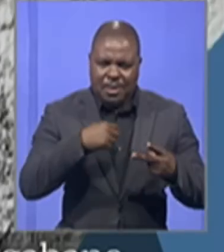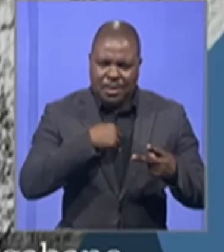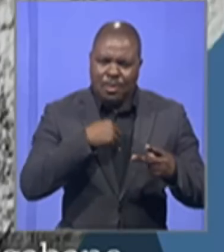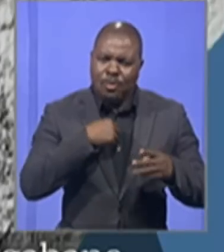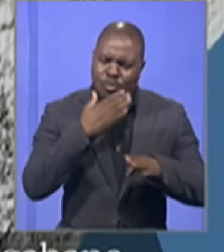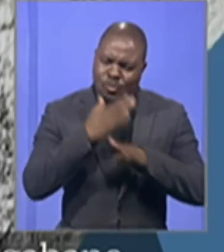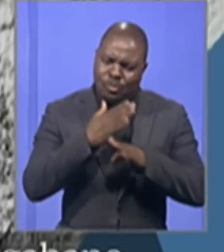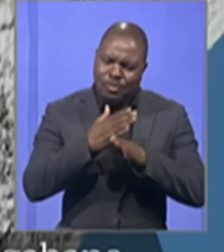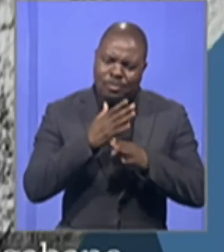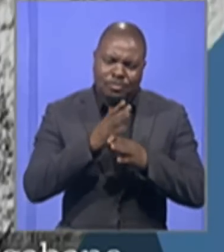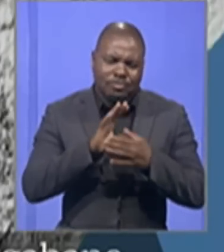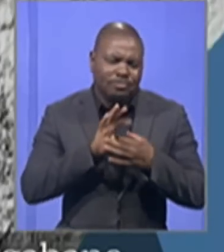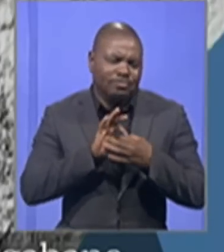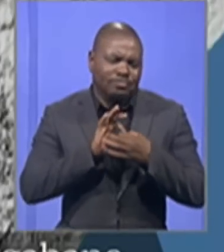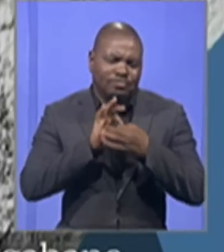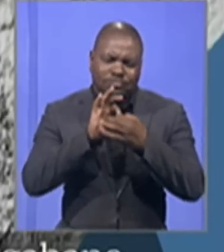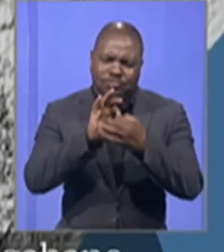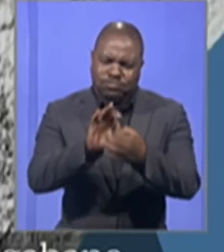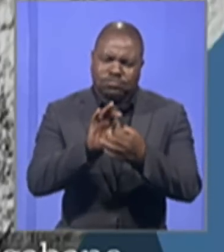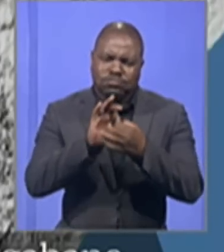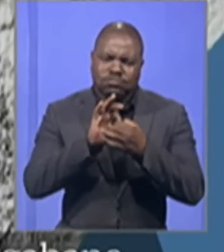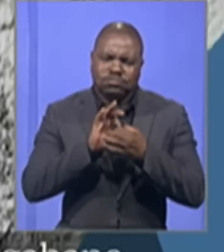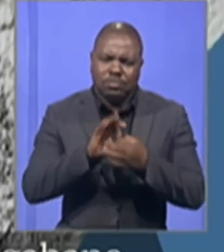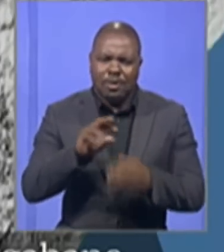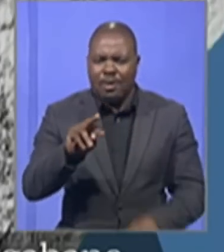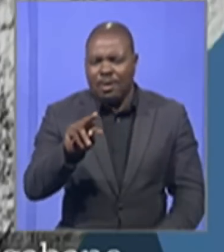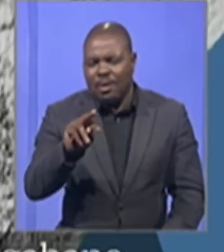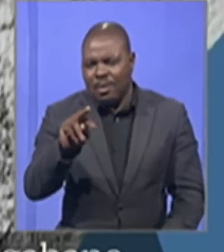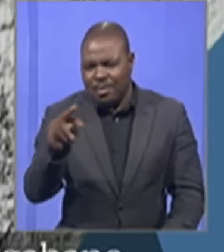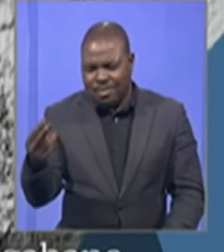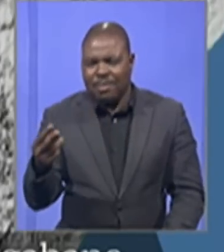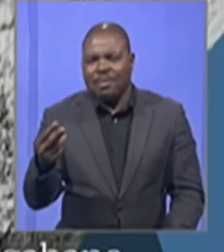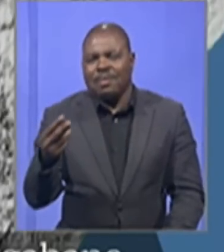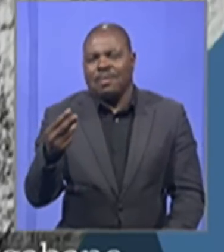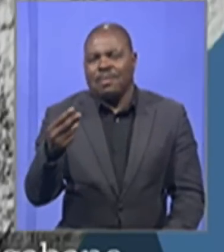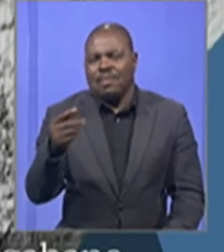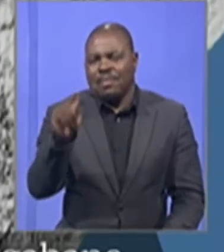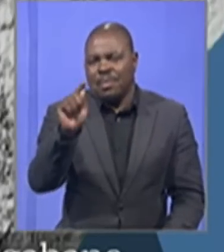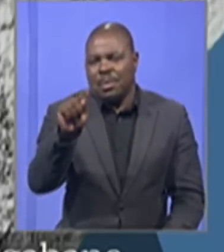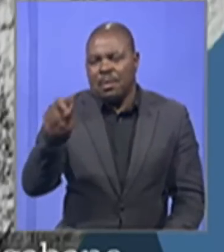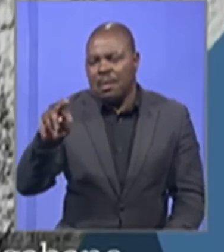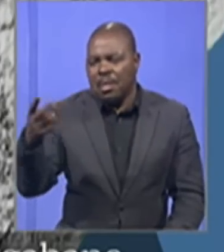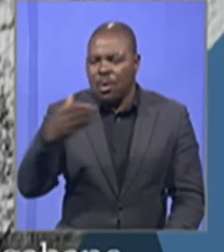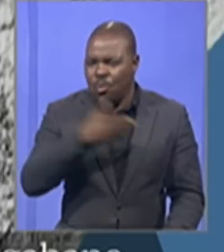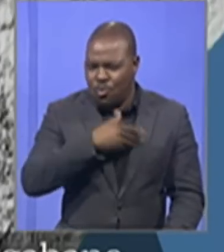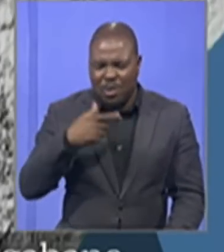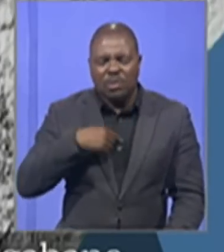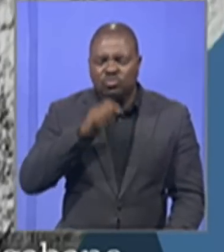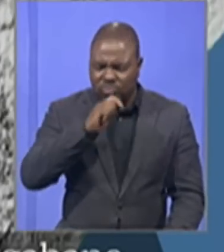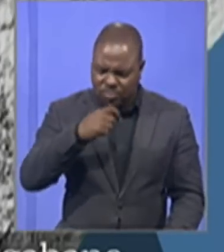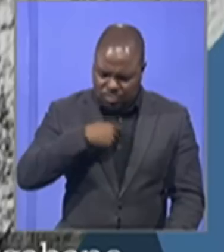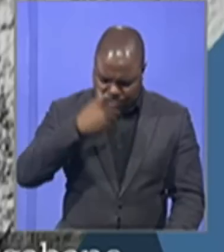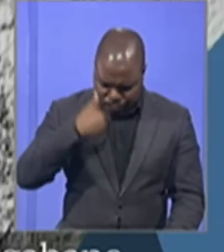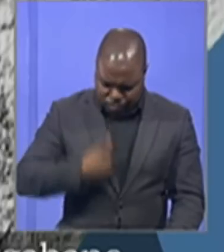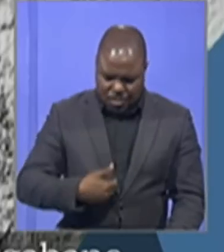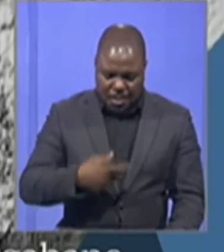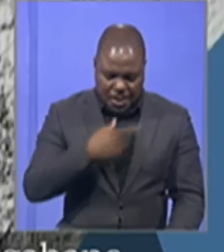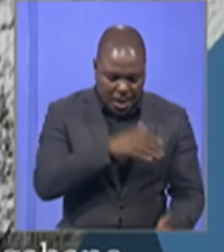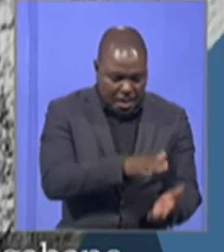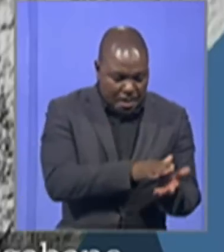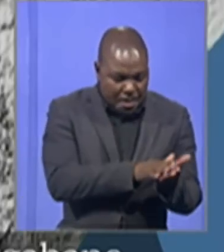tsamaisane le ho ka se phamiseng motho wa mme bohlahiseng ke